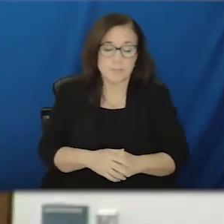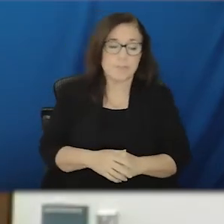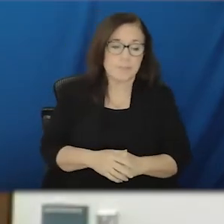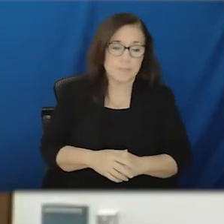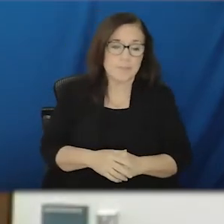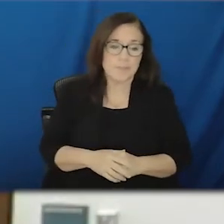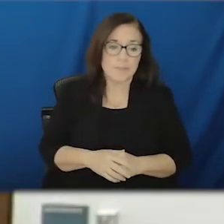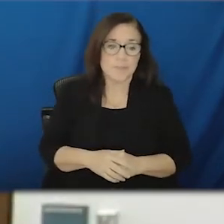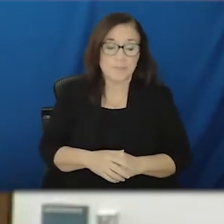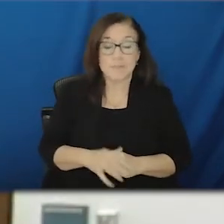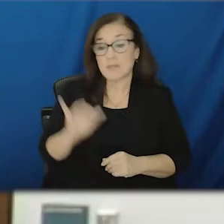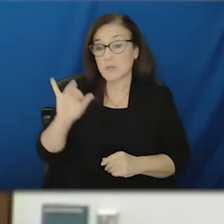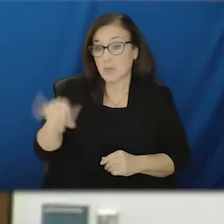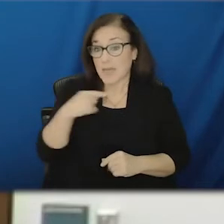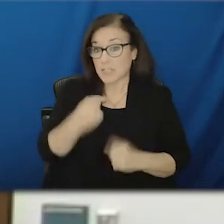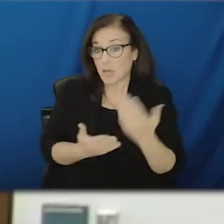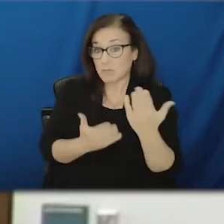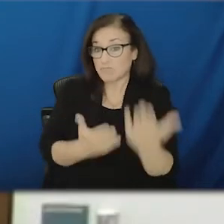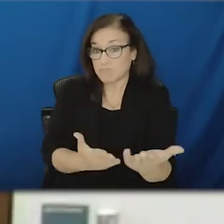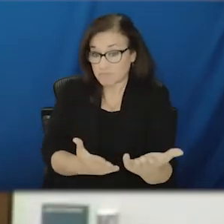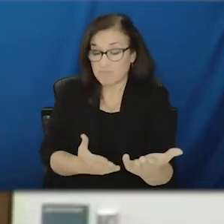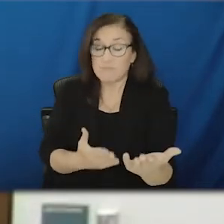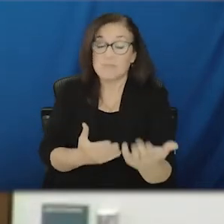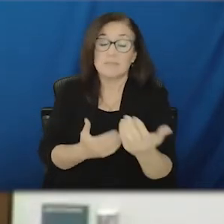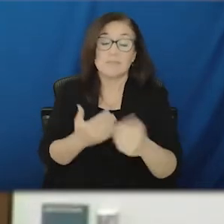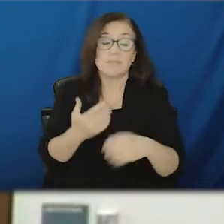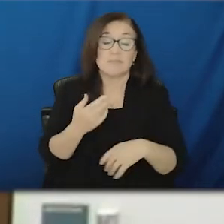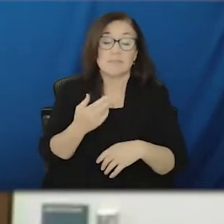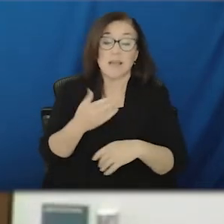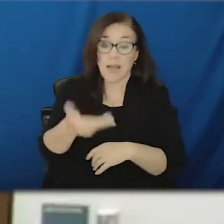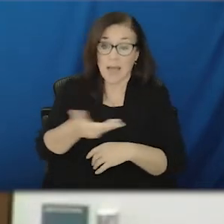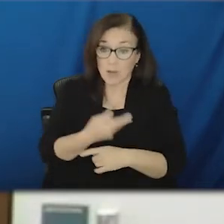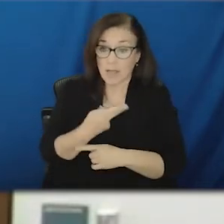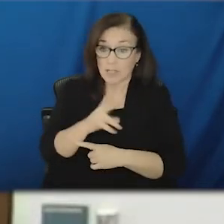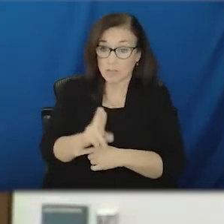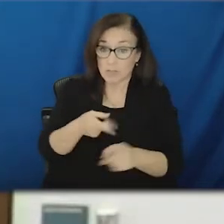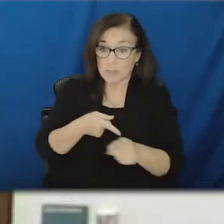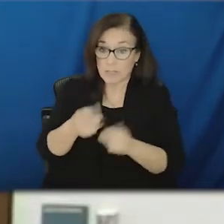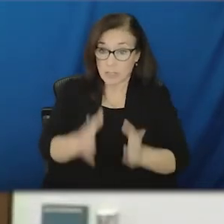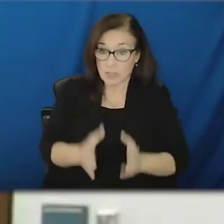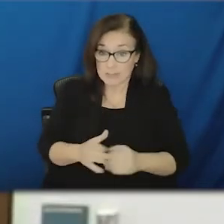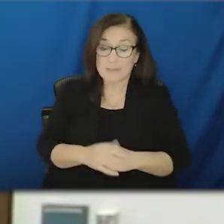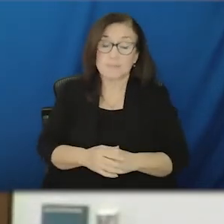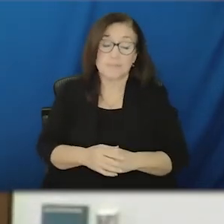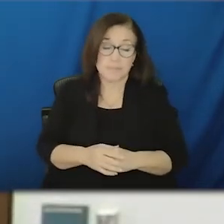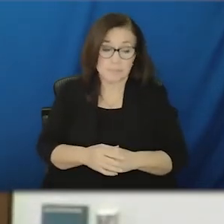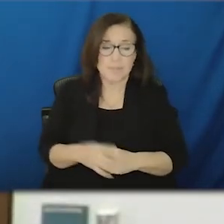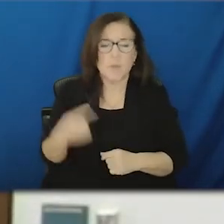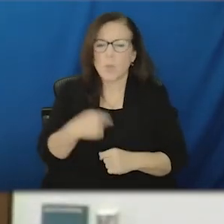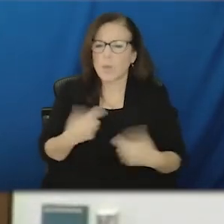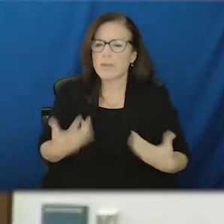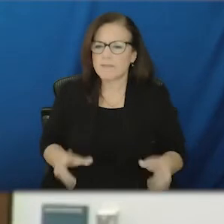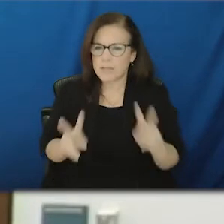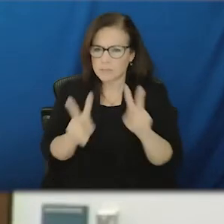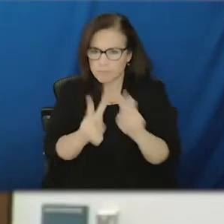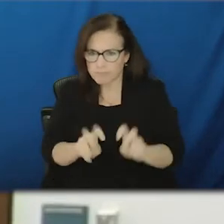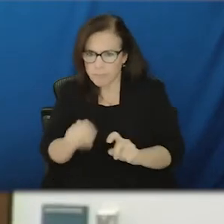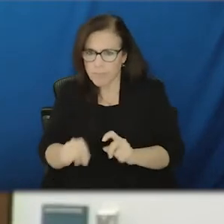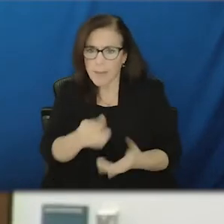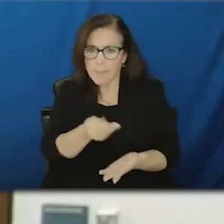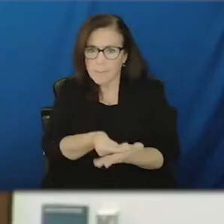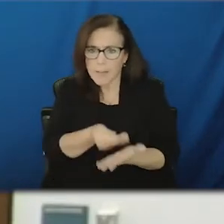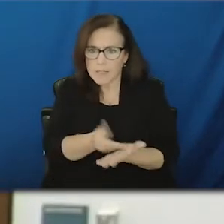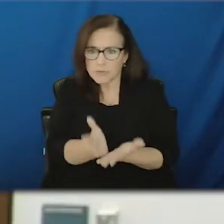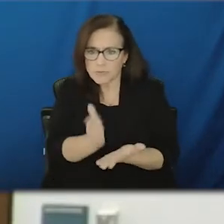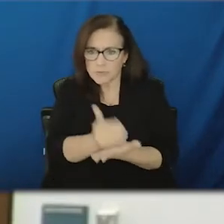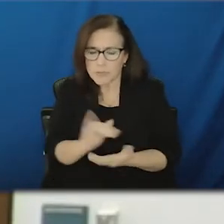what we're bringing forward to you tonight, the HR specialist. We also believe that we've done the analysis on the budget. It looks like there'll be